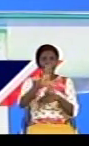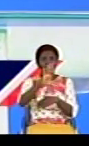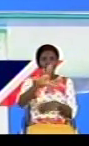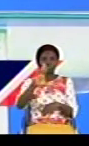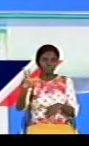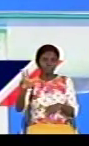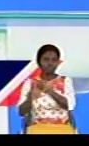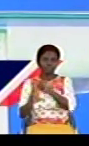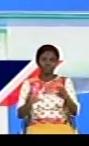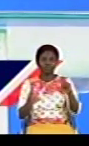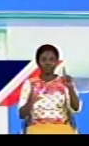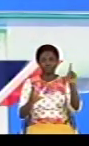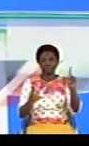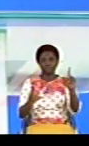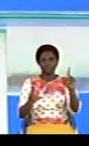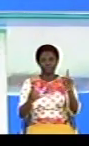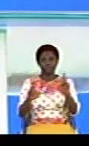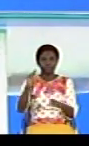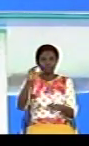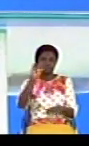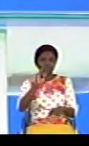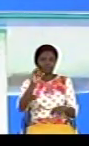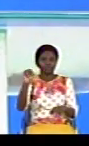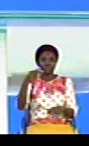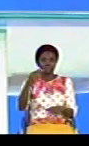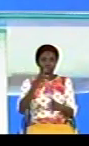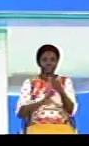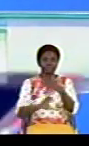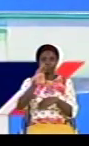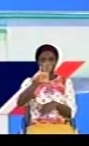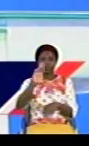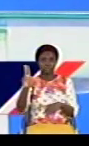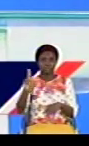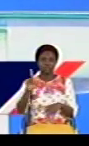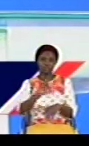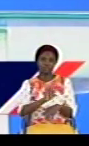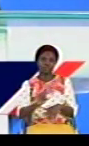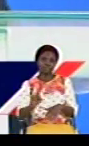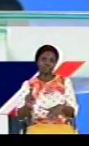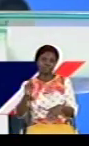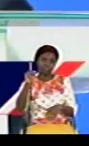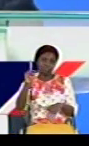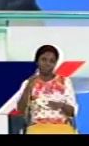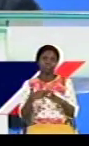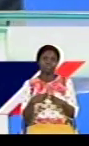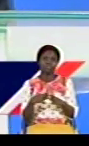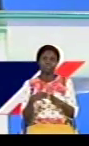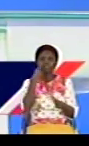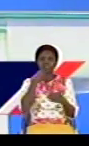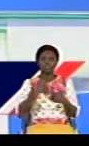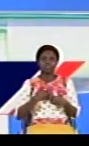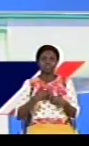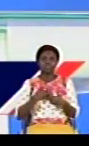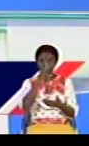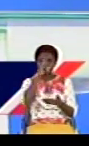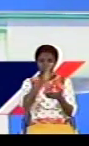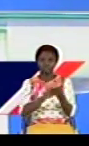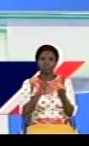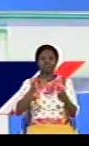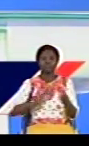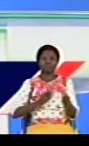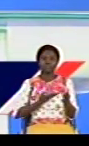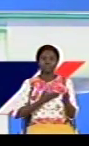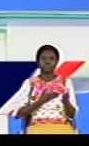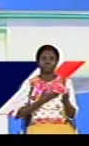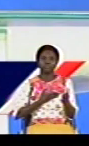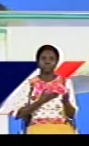chapter 53, verse 1. Who has believed our report? And to whom